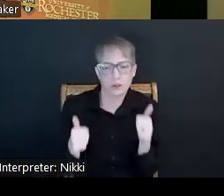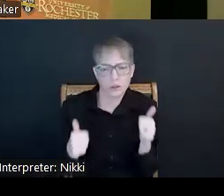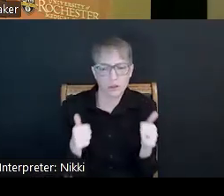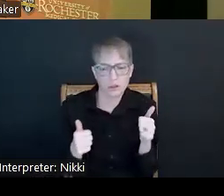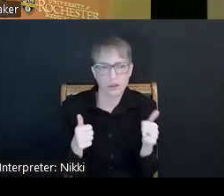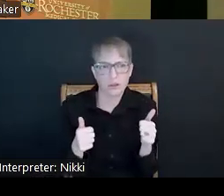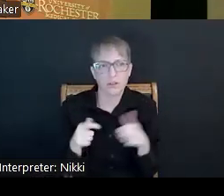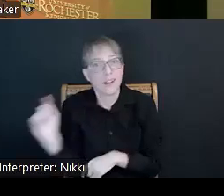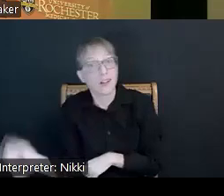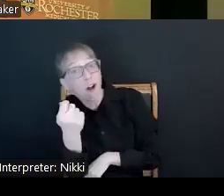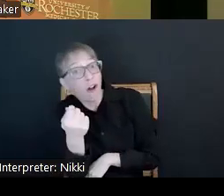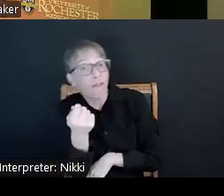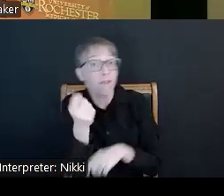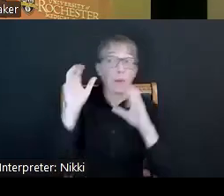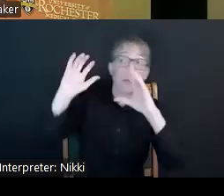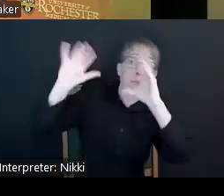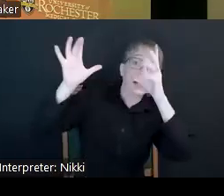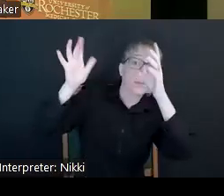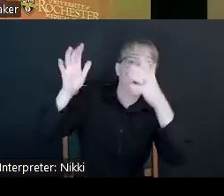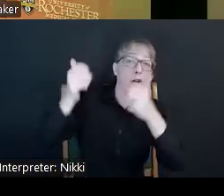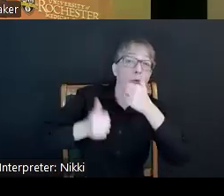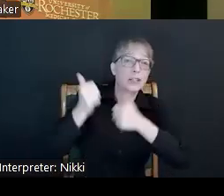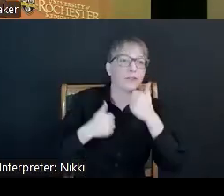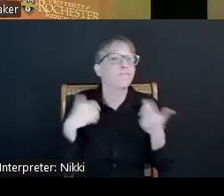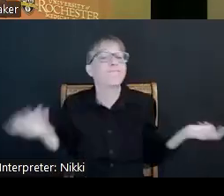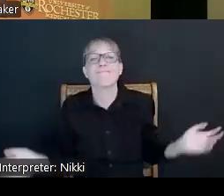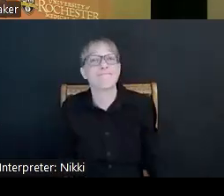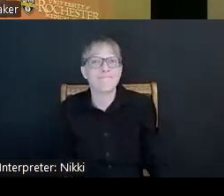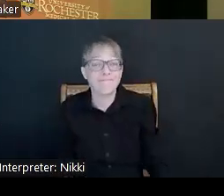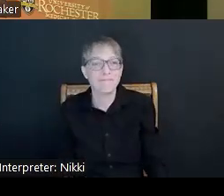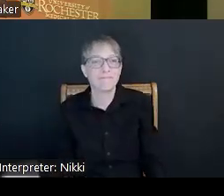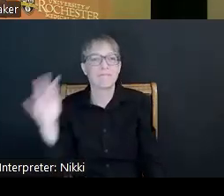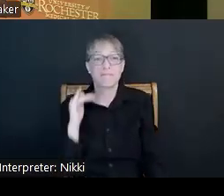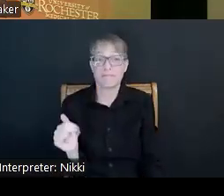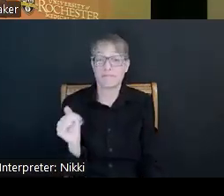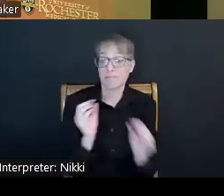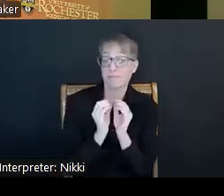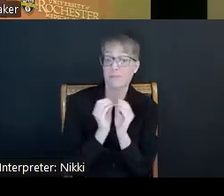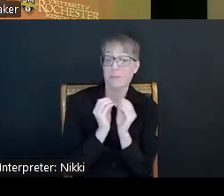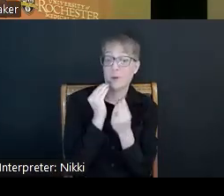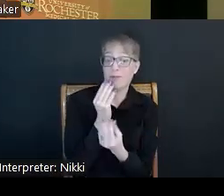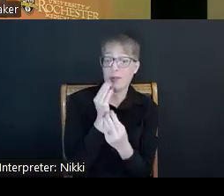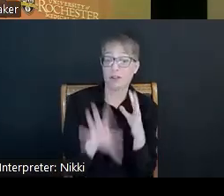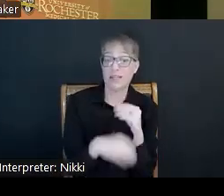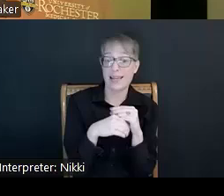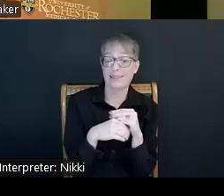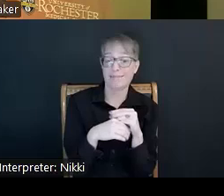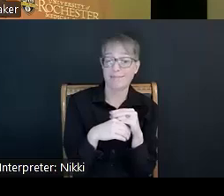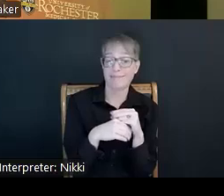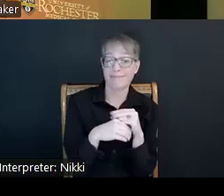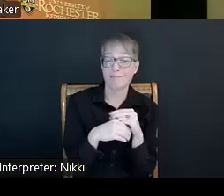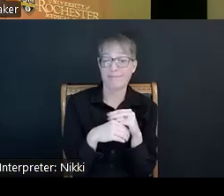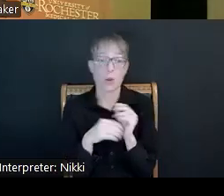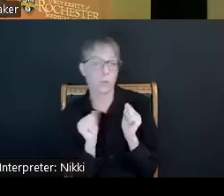or basketball? You never know. All right, you think they're ready for a little more? A little more? Oh, didn't